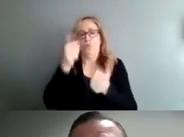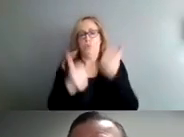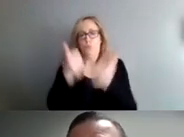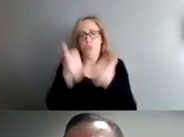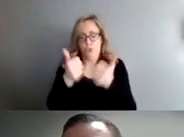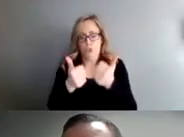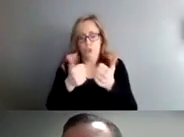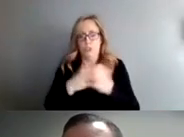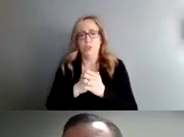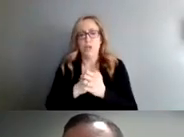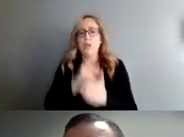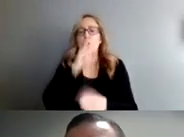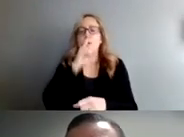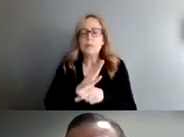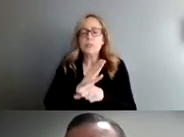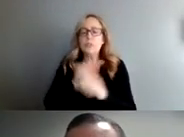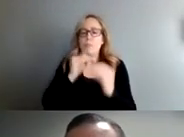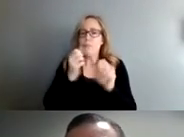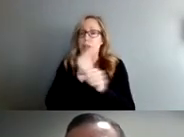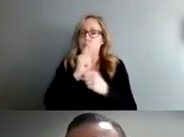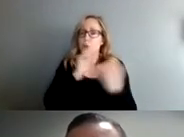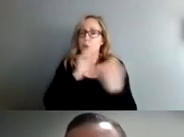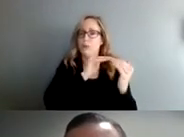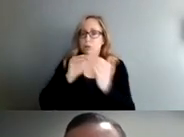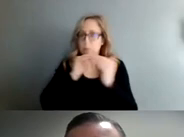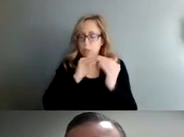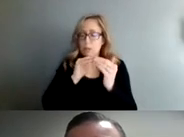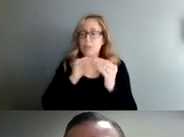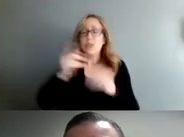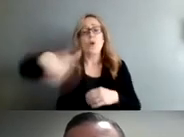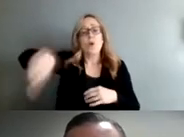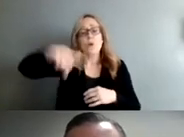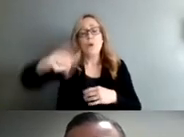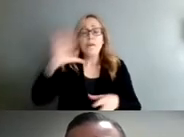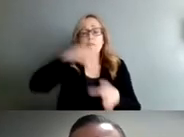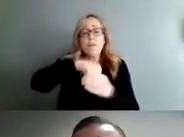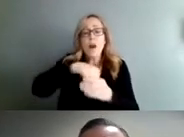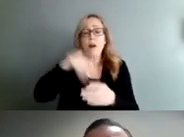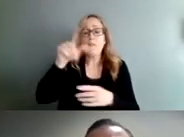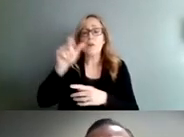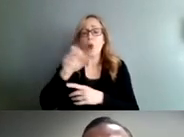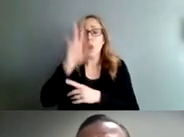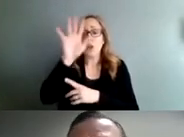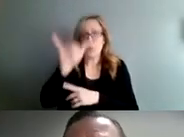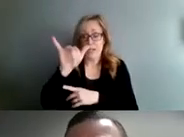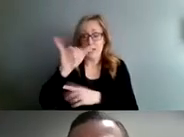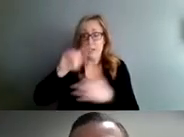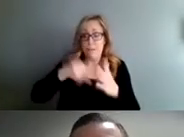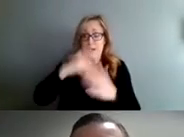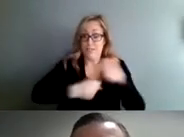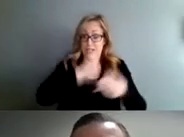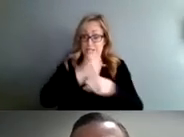And we're making a commitment to equity. Those of you who took part in our lottery system at the beginning of the year to make sure that we can provide as